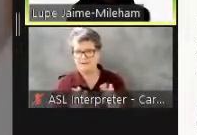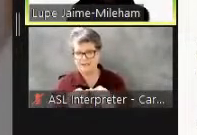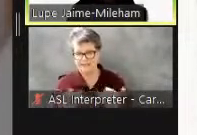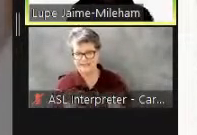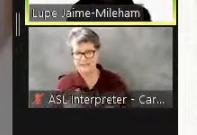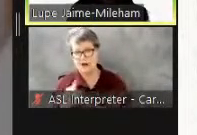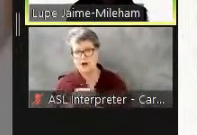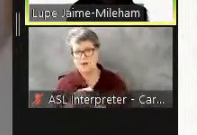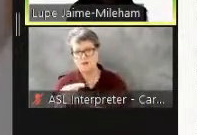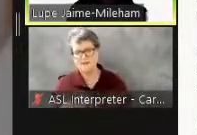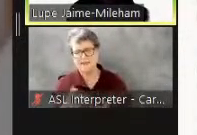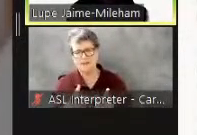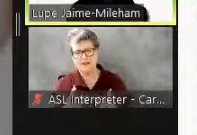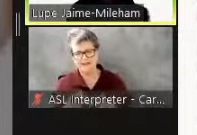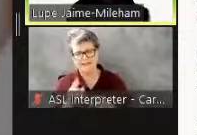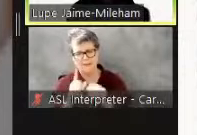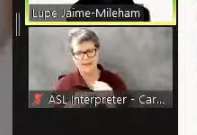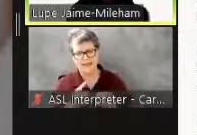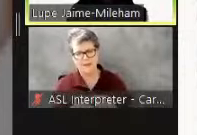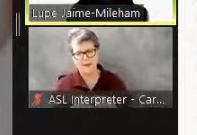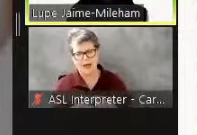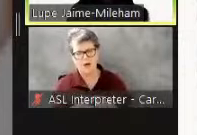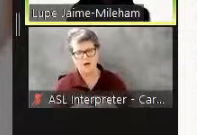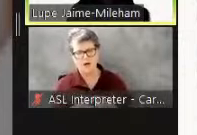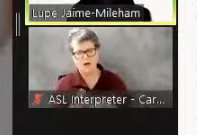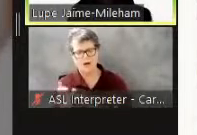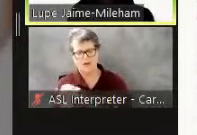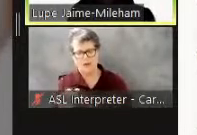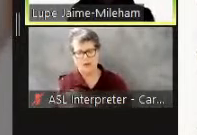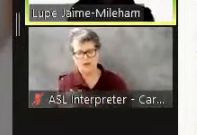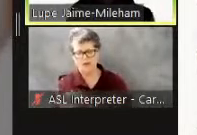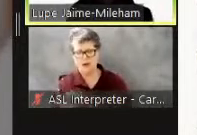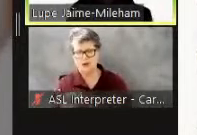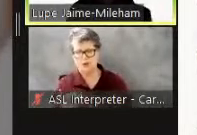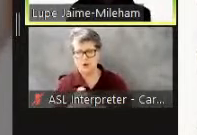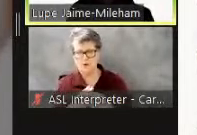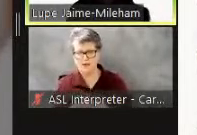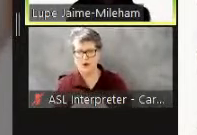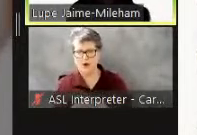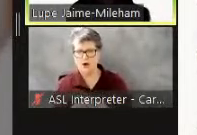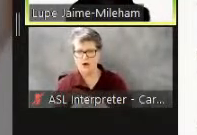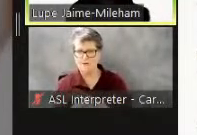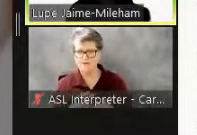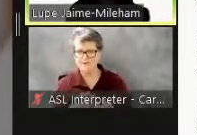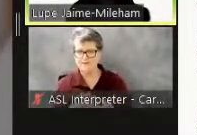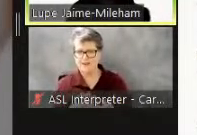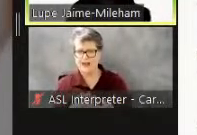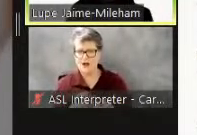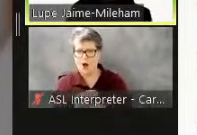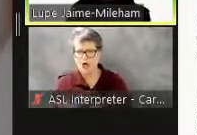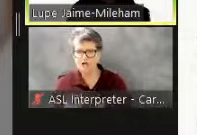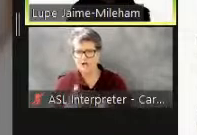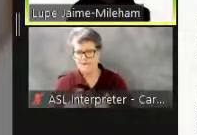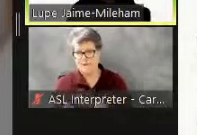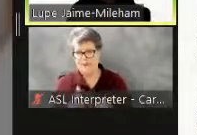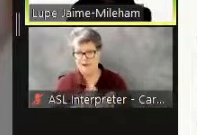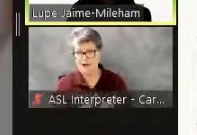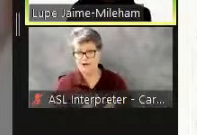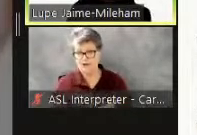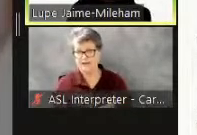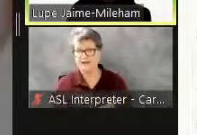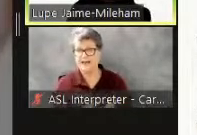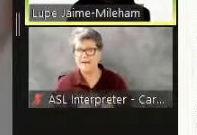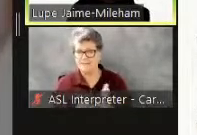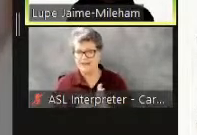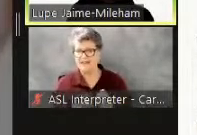particular spots that I'm thinking about are also what we call alternative payment contract, which means that they have an